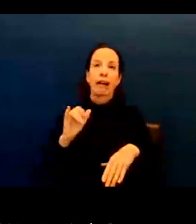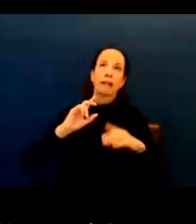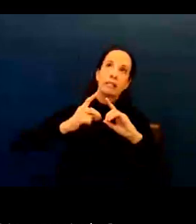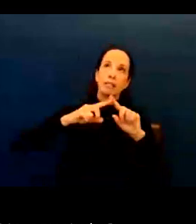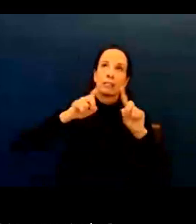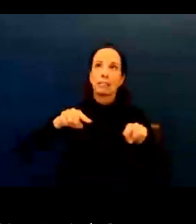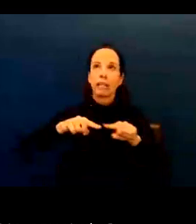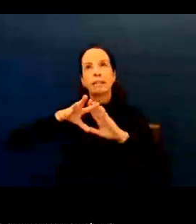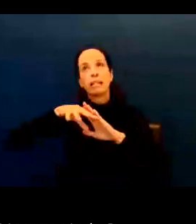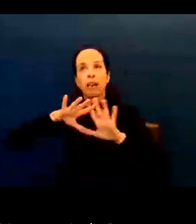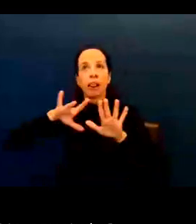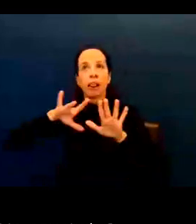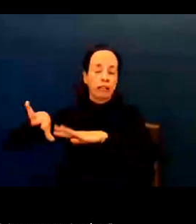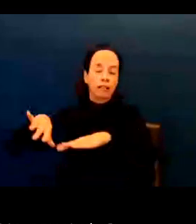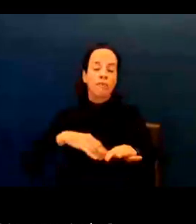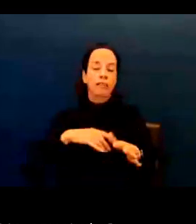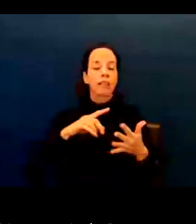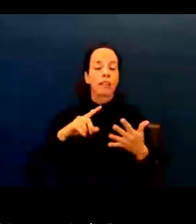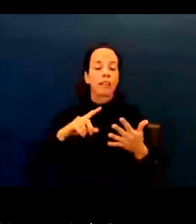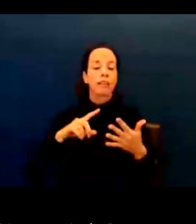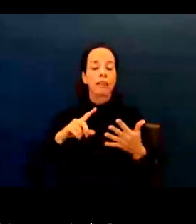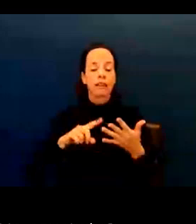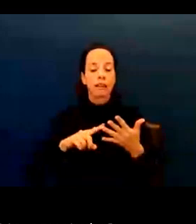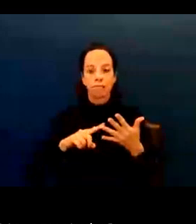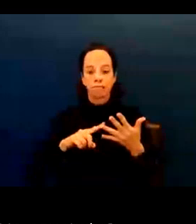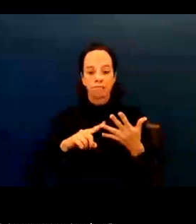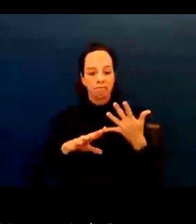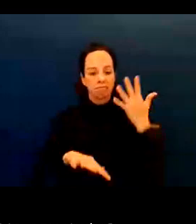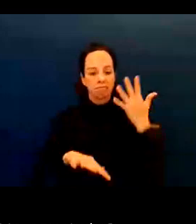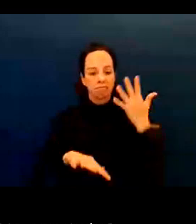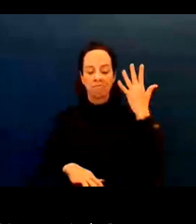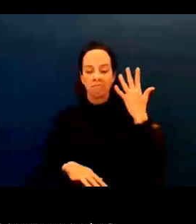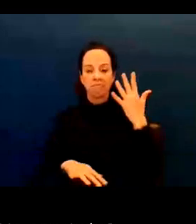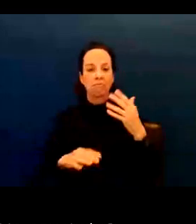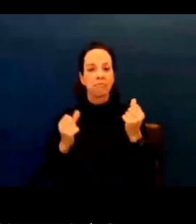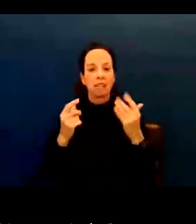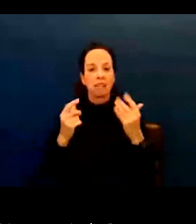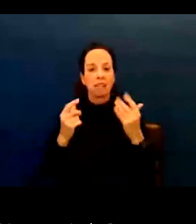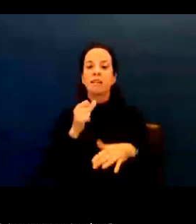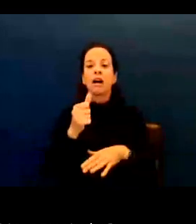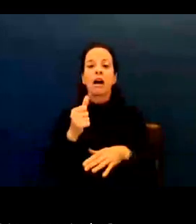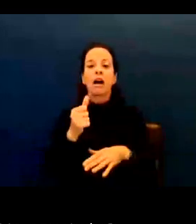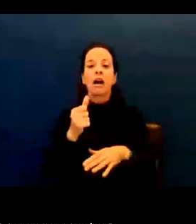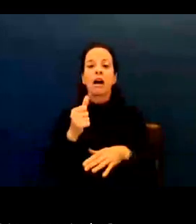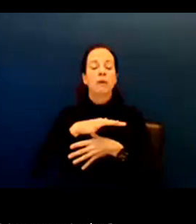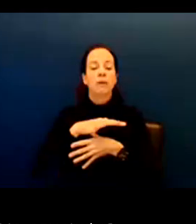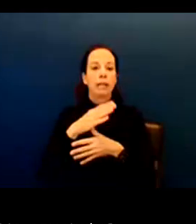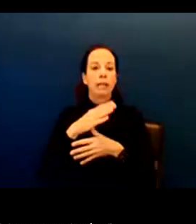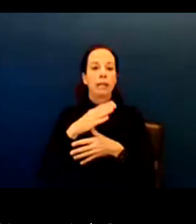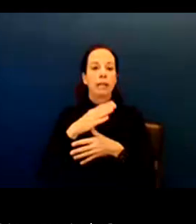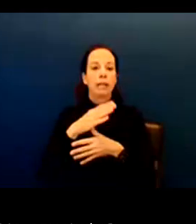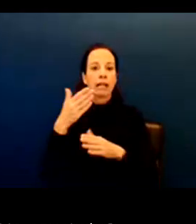stuff. And in addition to all that, there's a lot of non-primary asset improvements that these projects will be making.